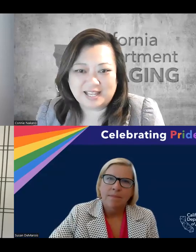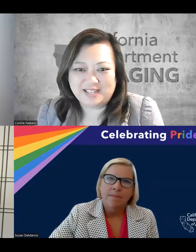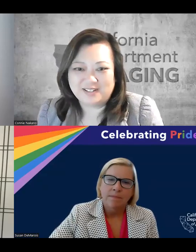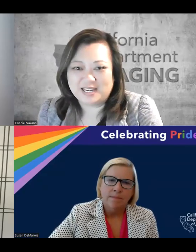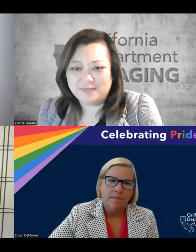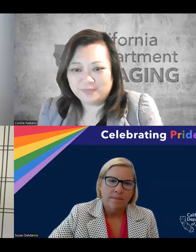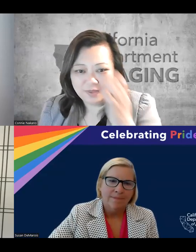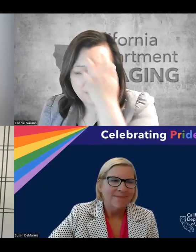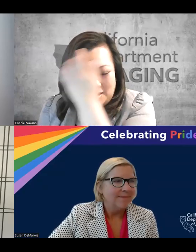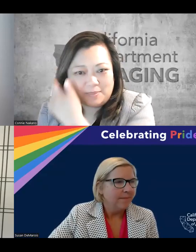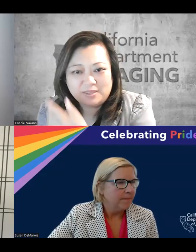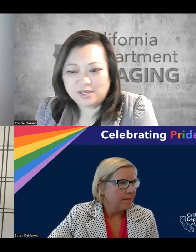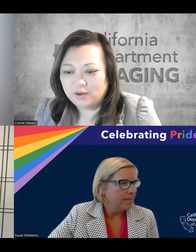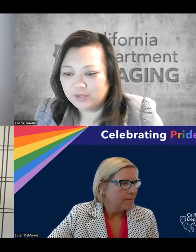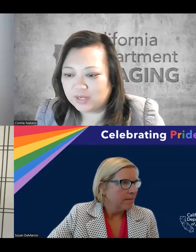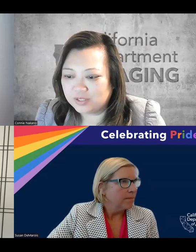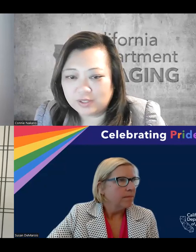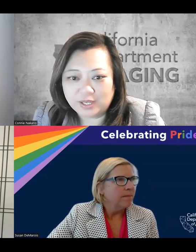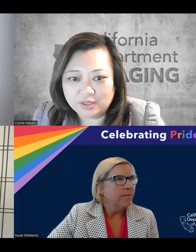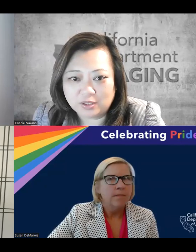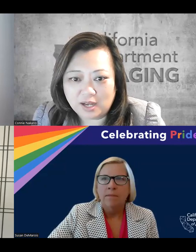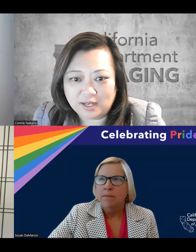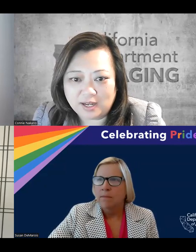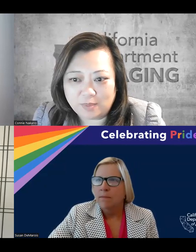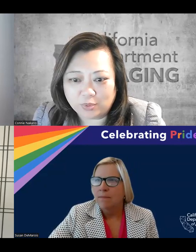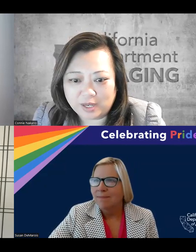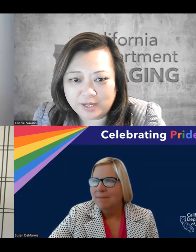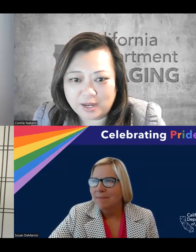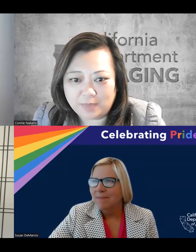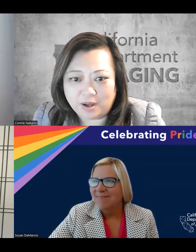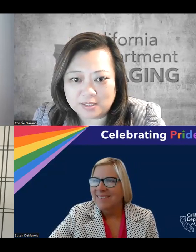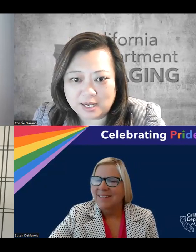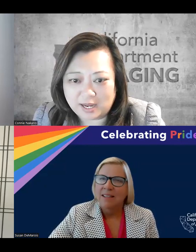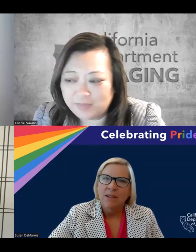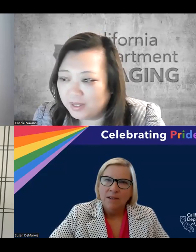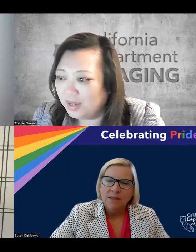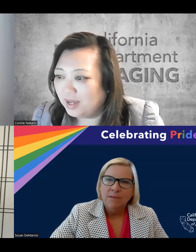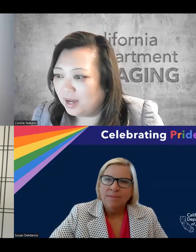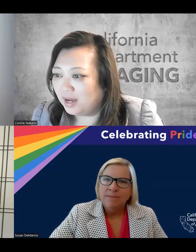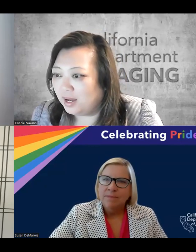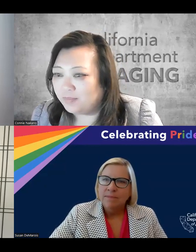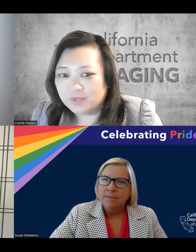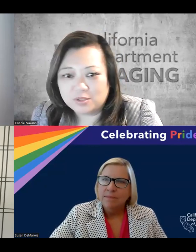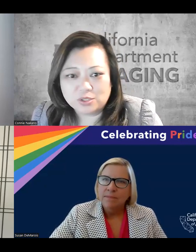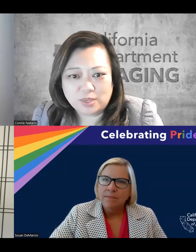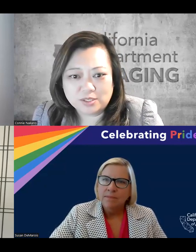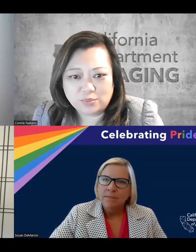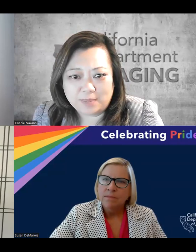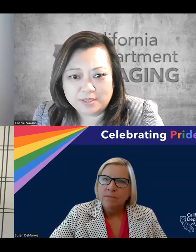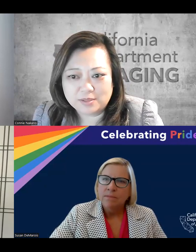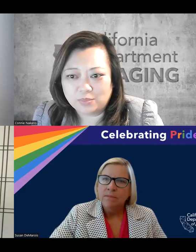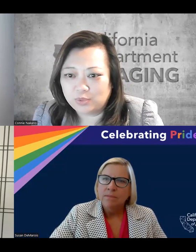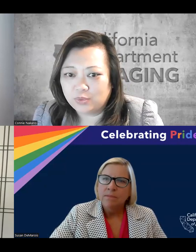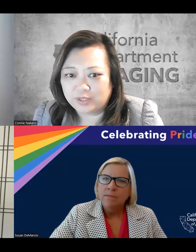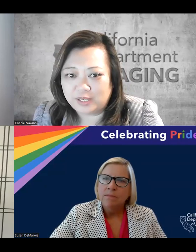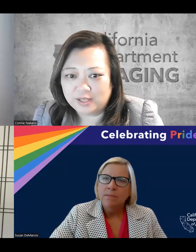Great. Thank you, Nakia. And thank you all for the questions. Looking at the clock, we're coming up on time. So just wanted to wrap